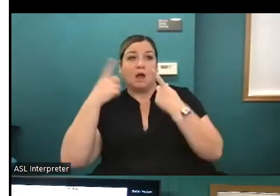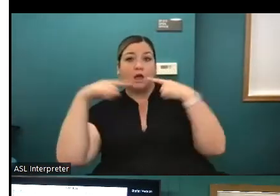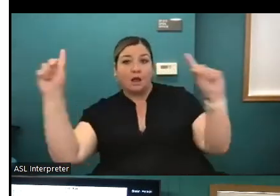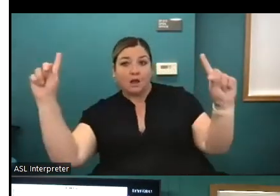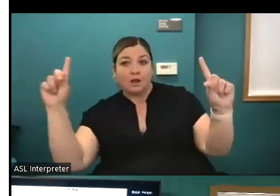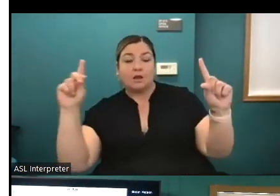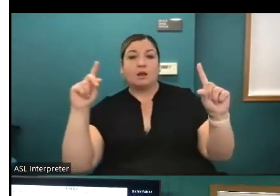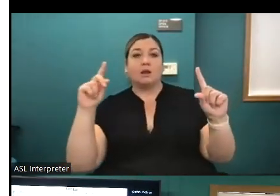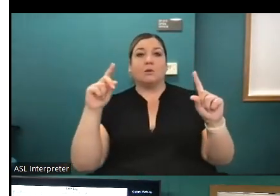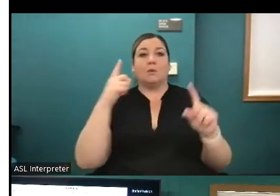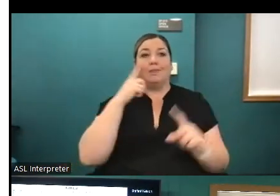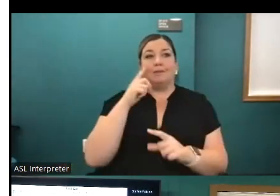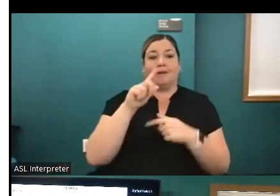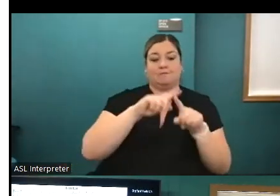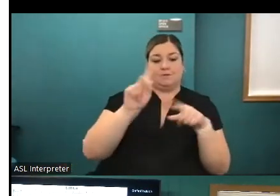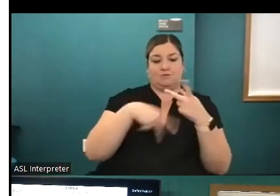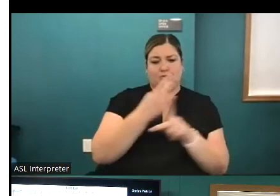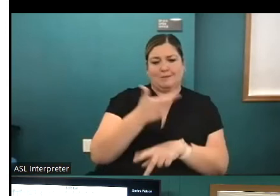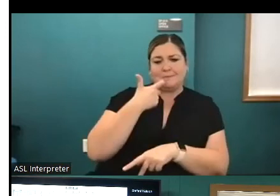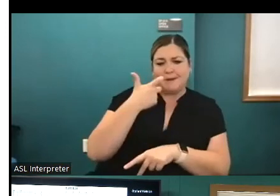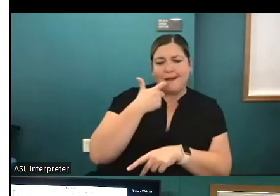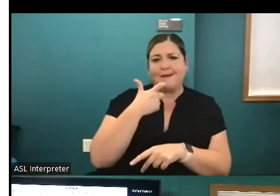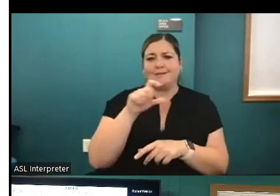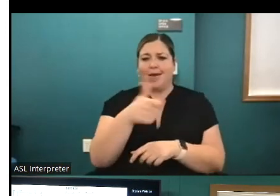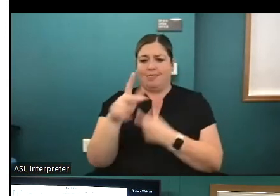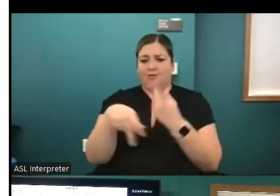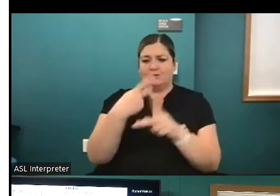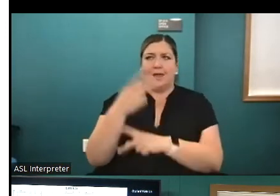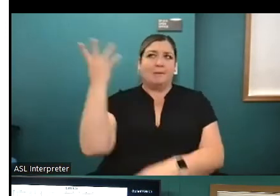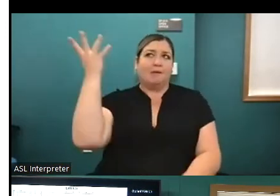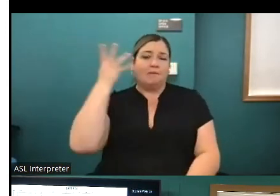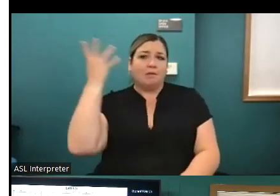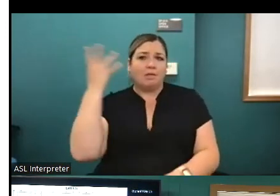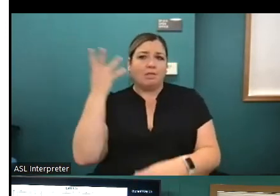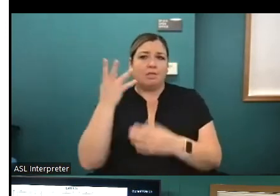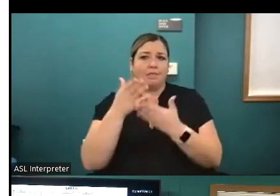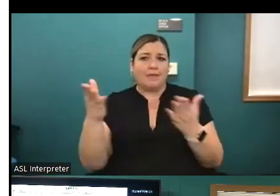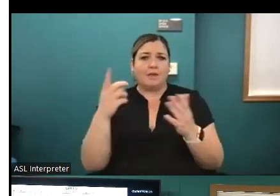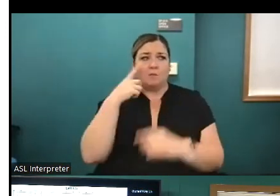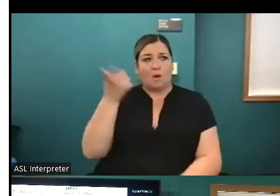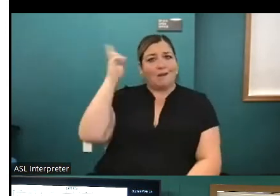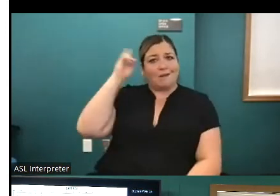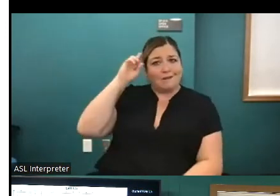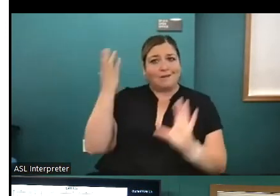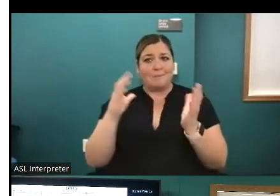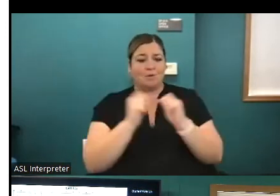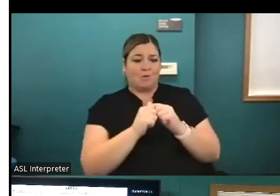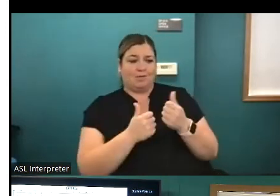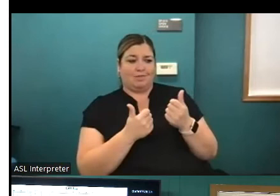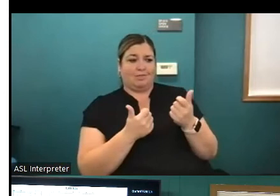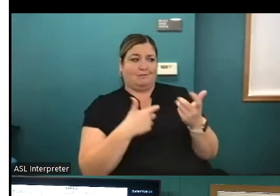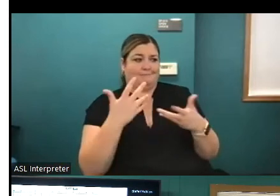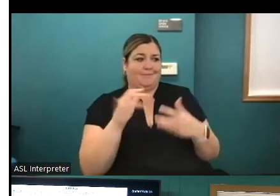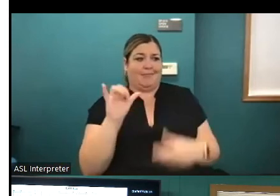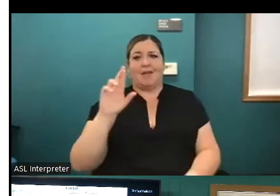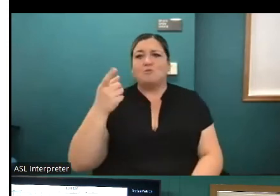when we think about even edge mics and any other streamer specific for a CI versus using like